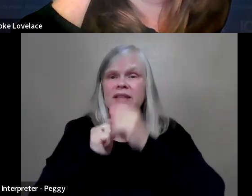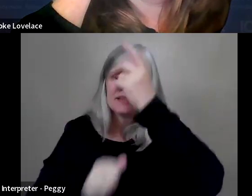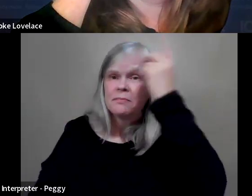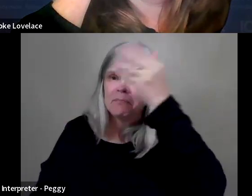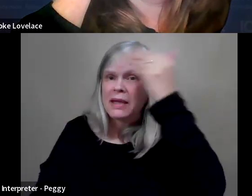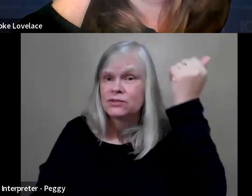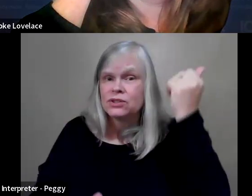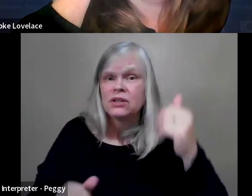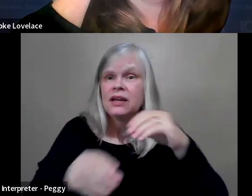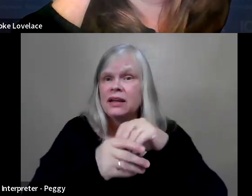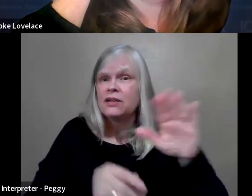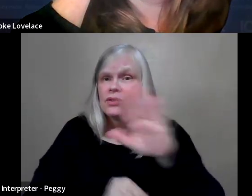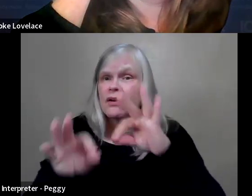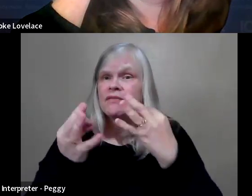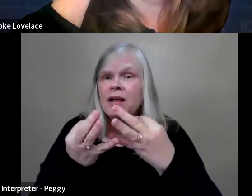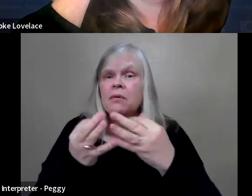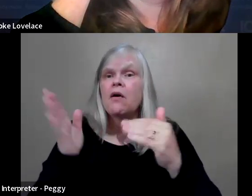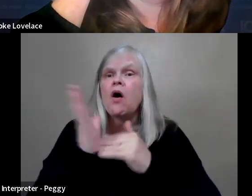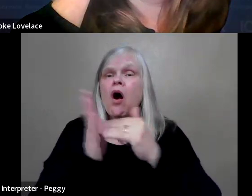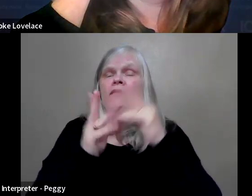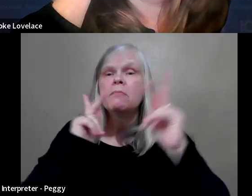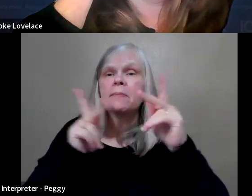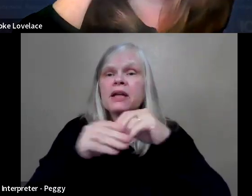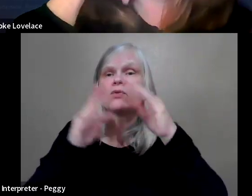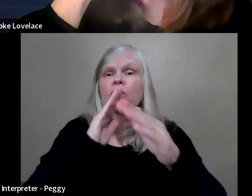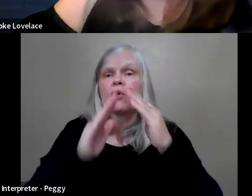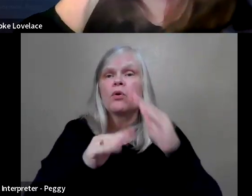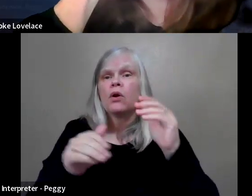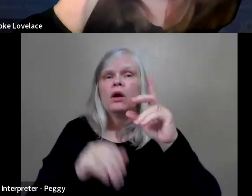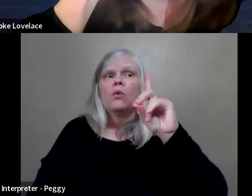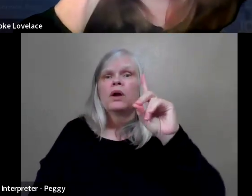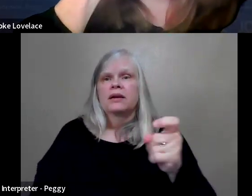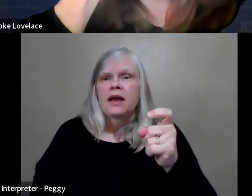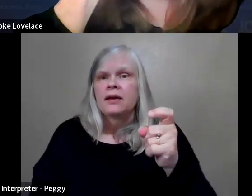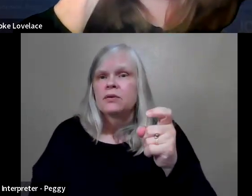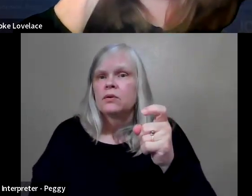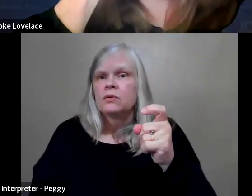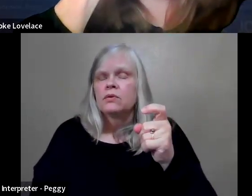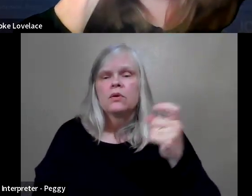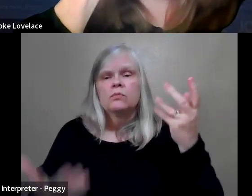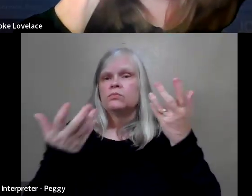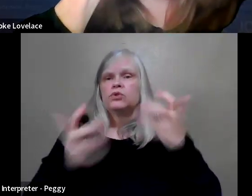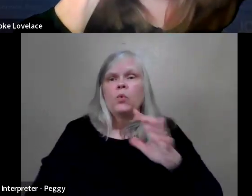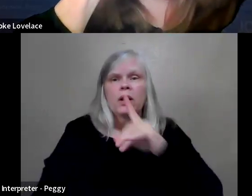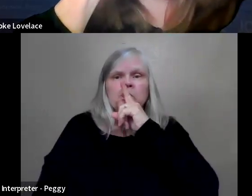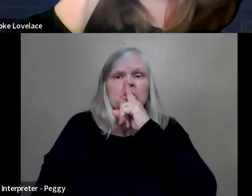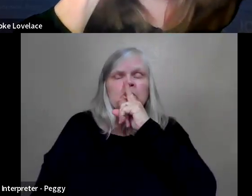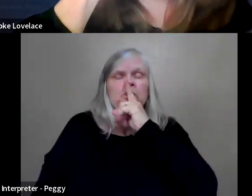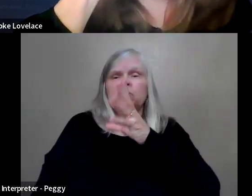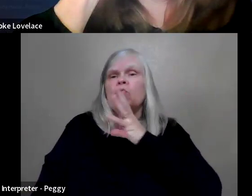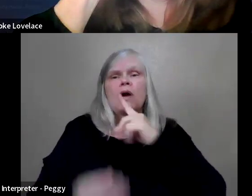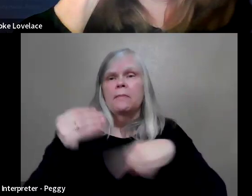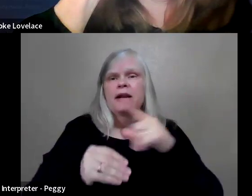families. Often we see people in the community who might get diagnosed and then don't want to talk about it. It's hush